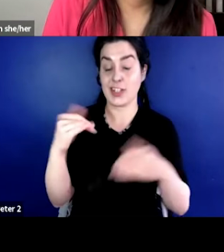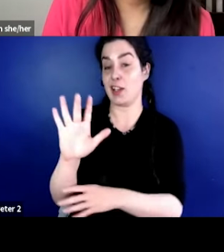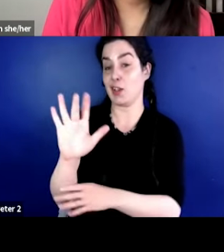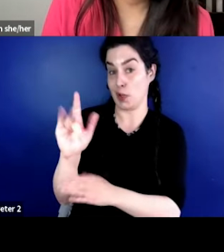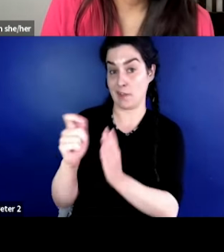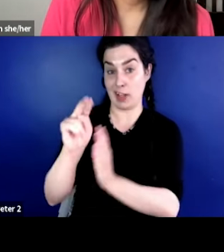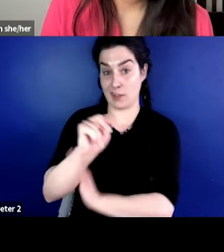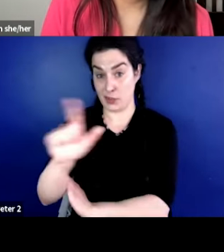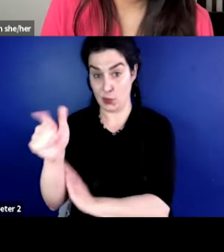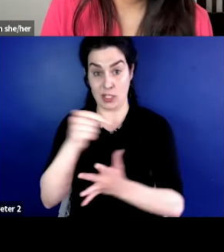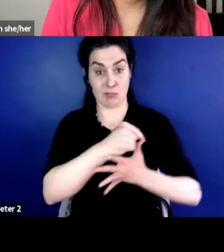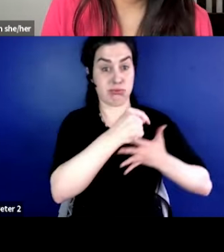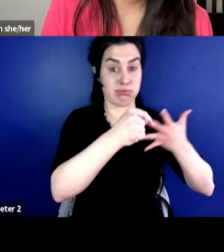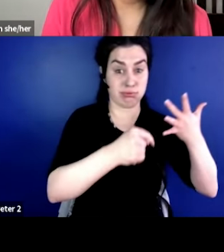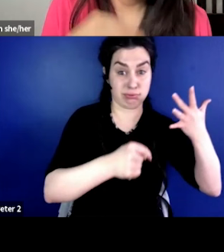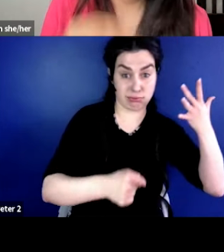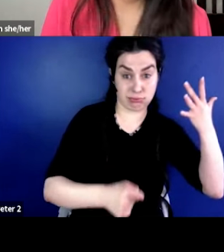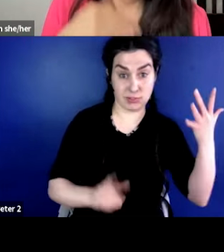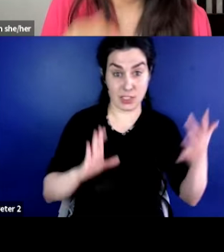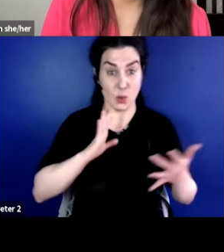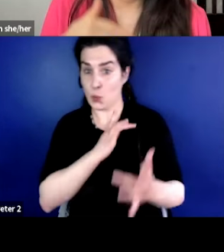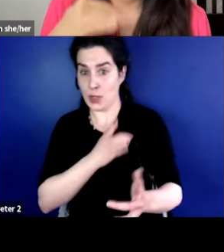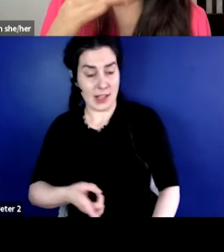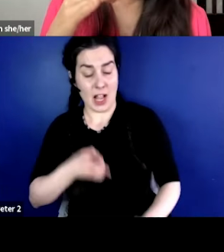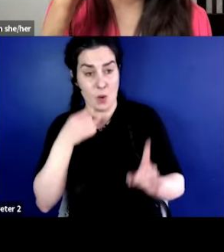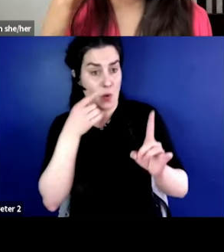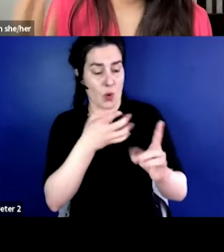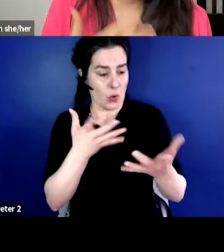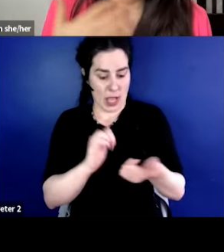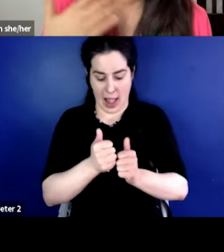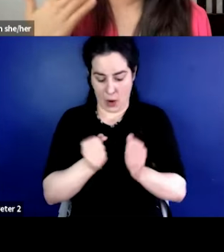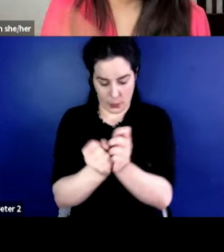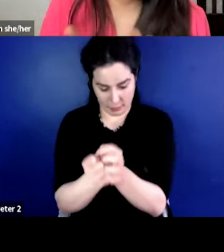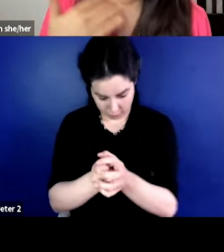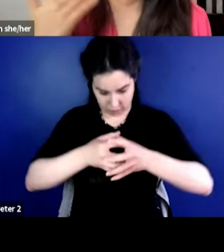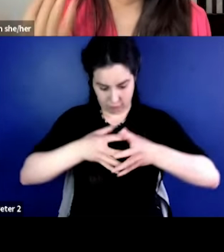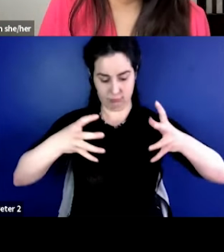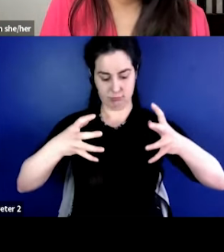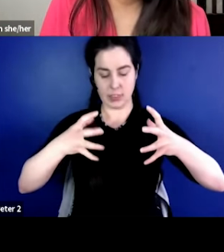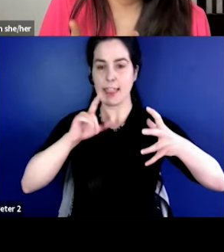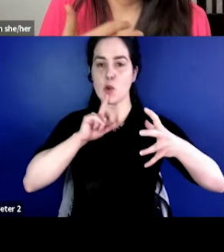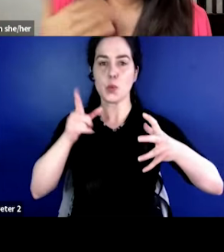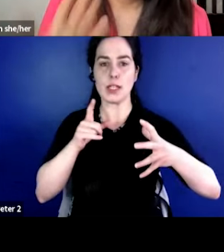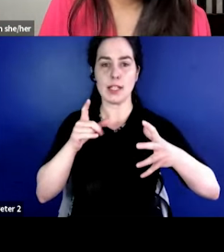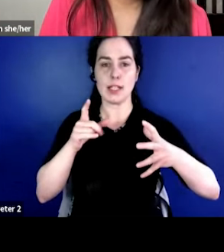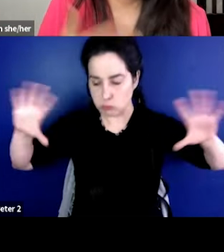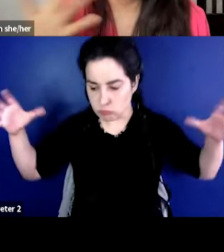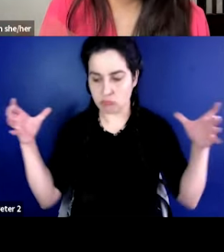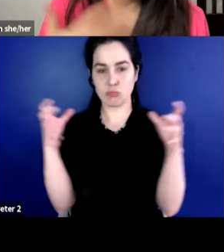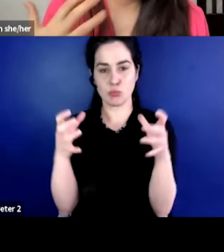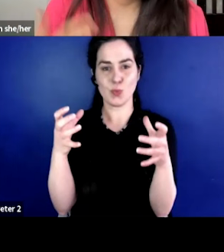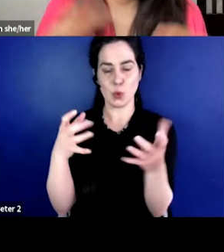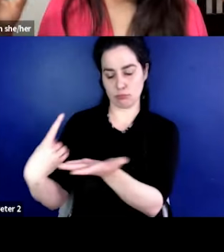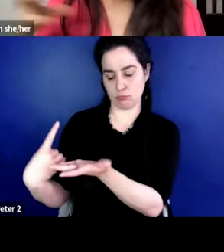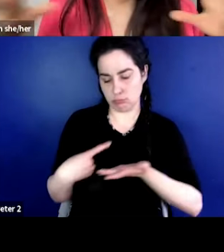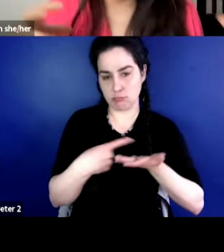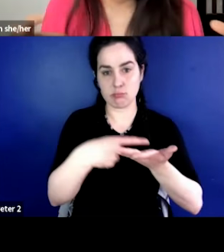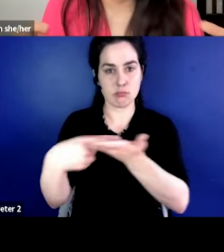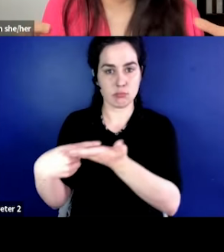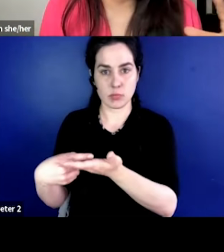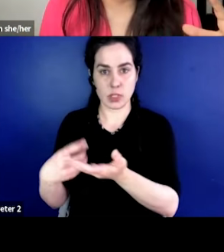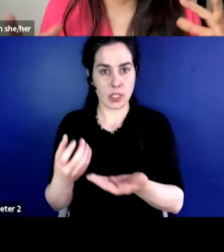So really our goal was, how do we build this as a collective voice and a conversation, knowing that there were so many of us